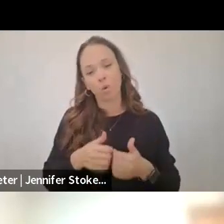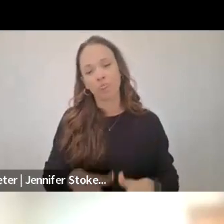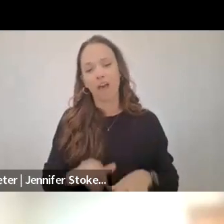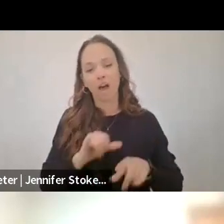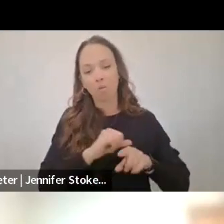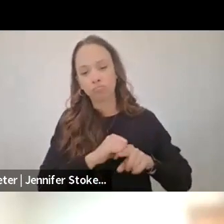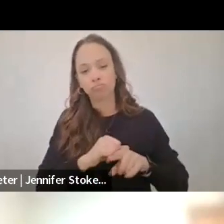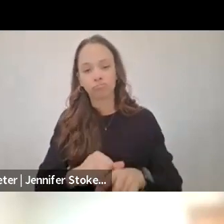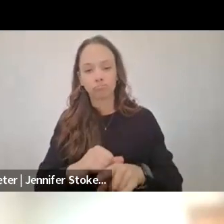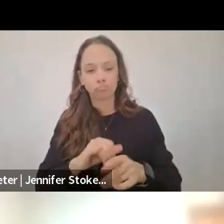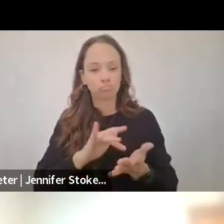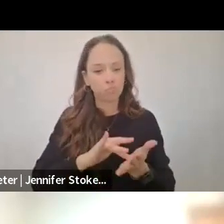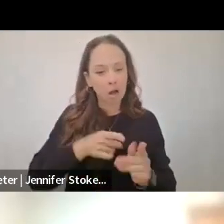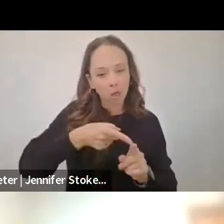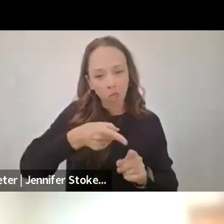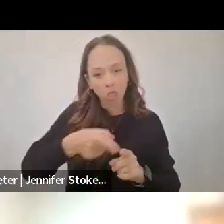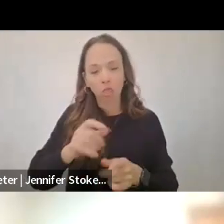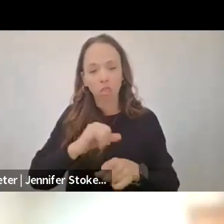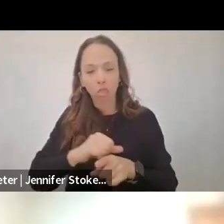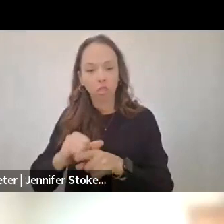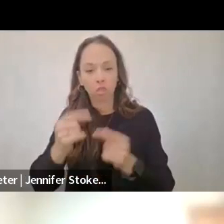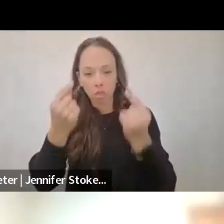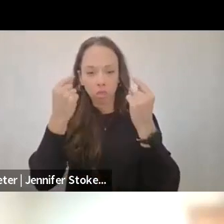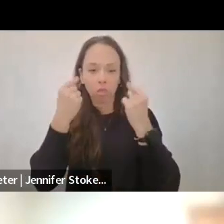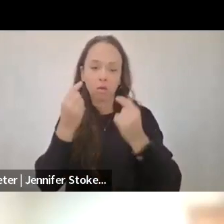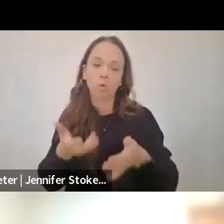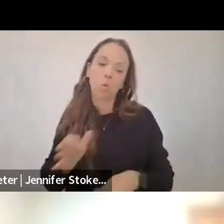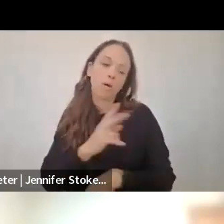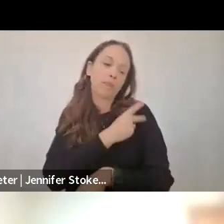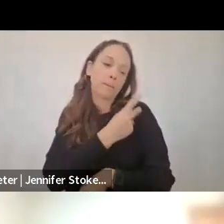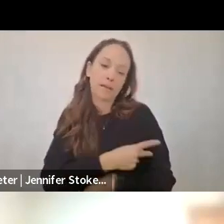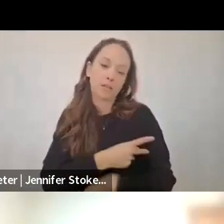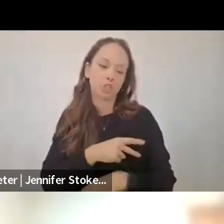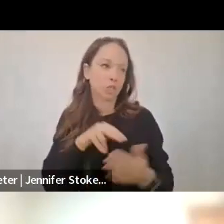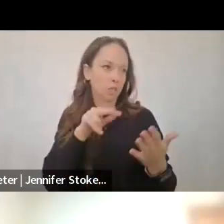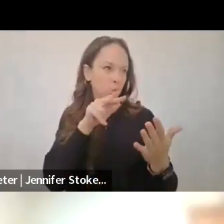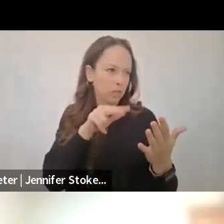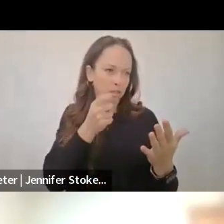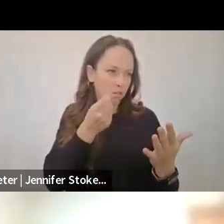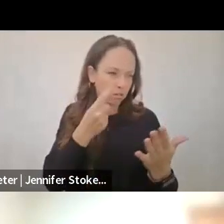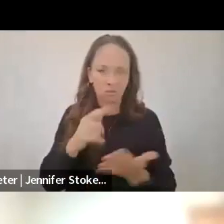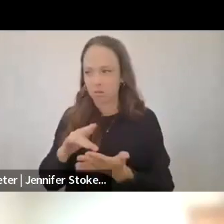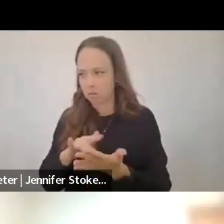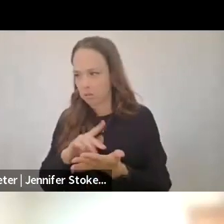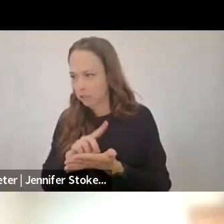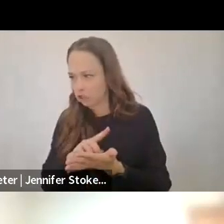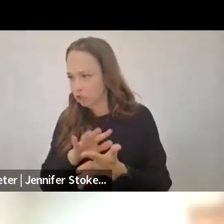of different education levels. Last thing we want is our patient to be looking at the dictionary to try to read their education